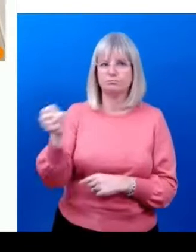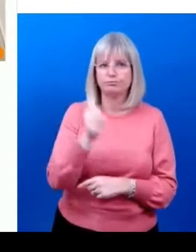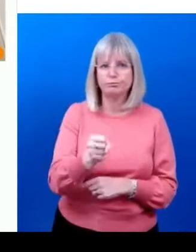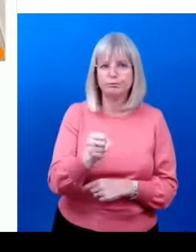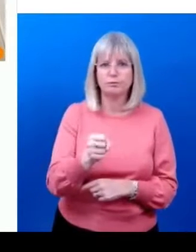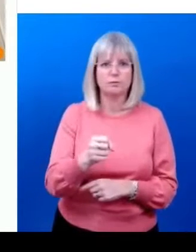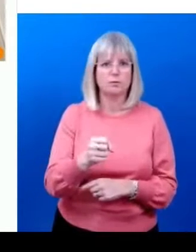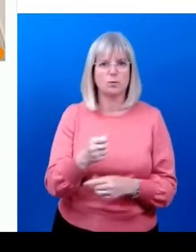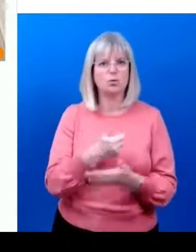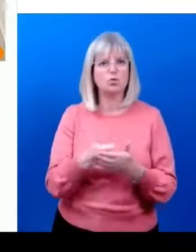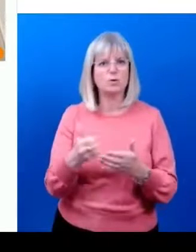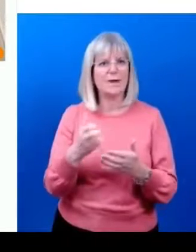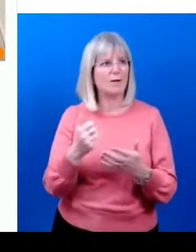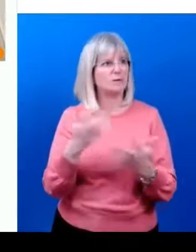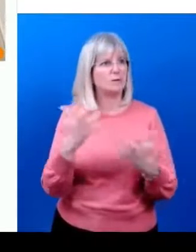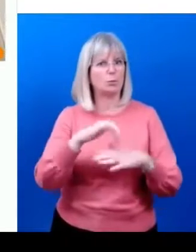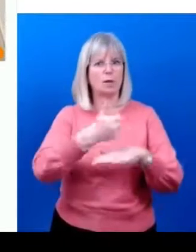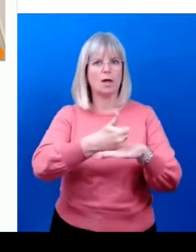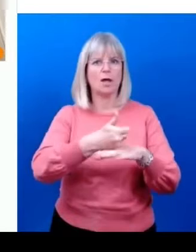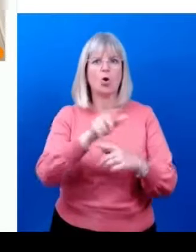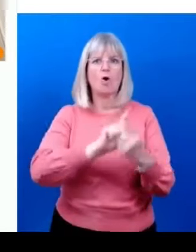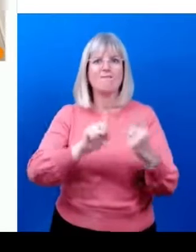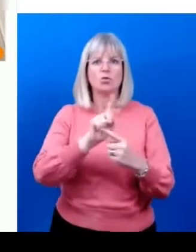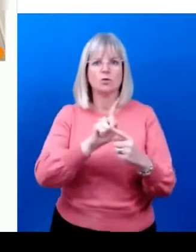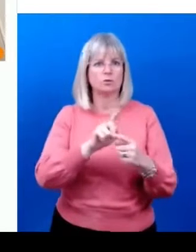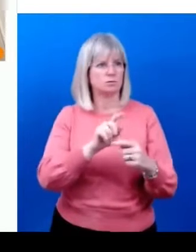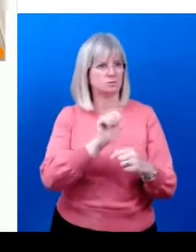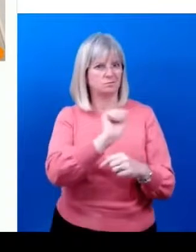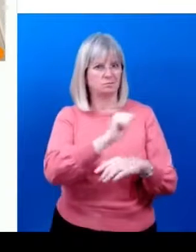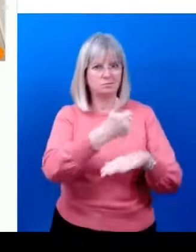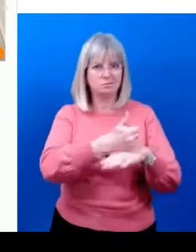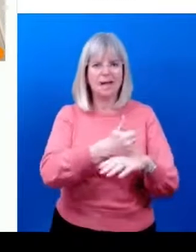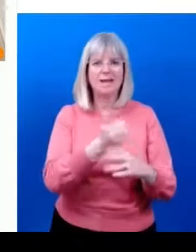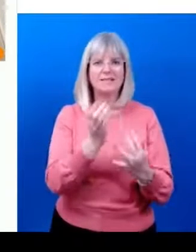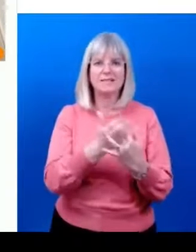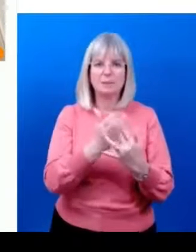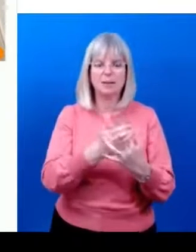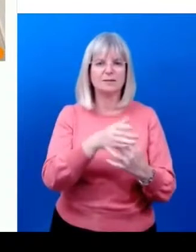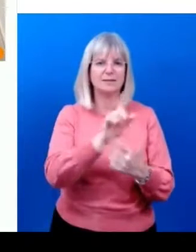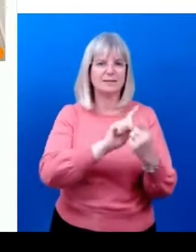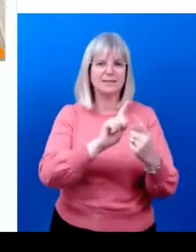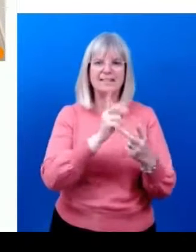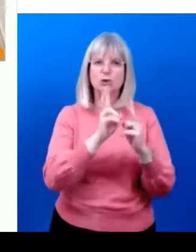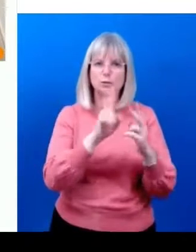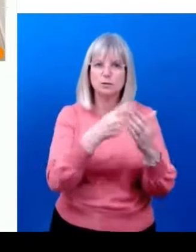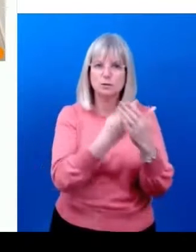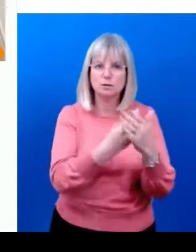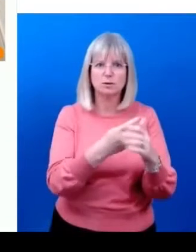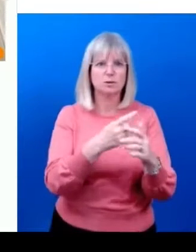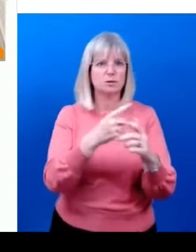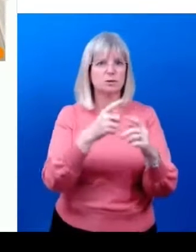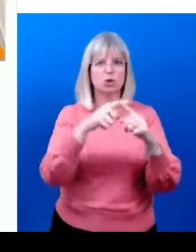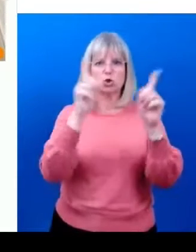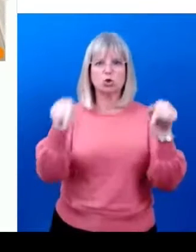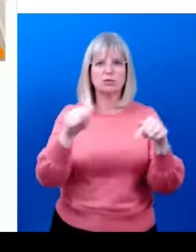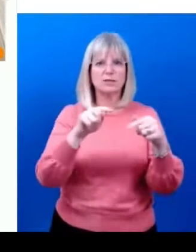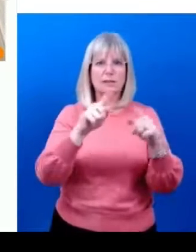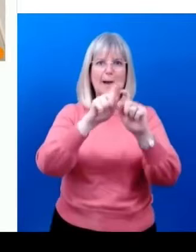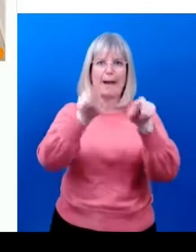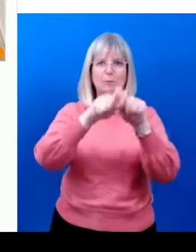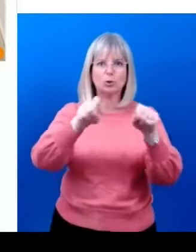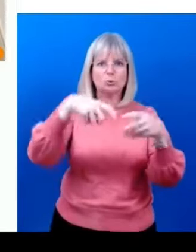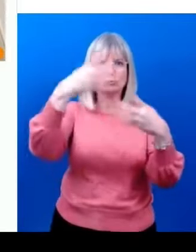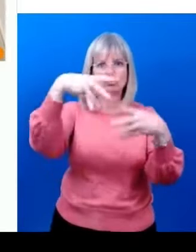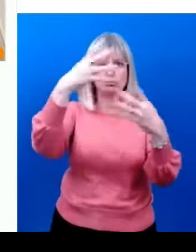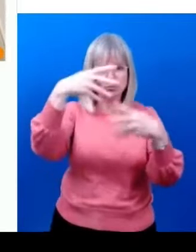normally where you have all the accessibility, you have the interpreters, and you have a screen with the captions on. Like in the virtual world, we